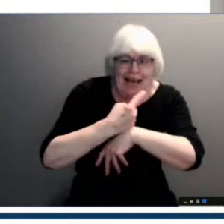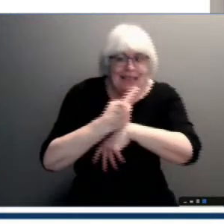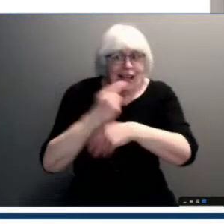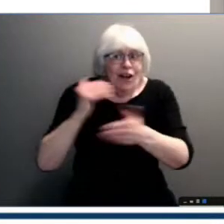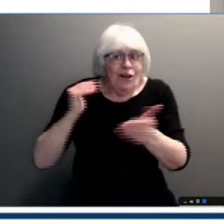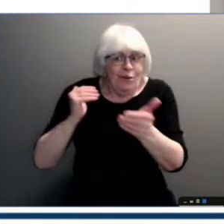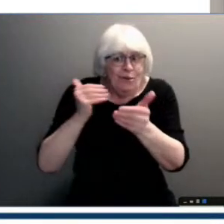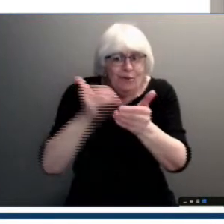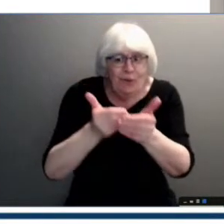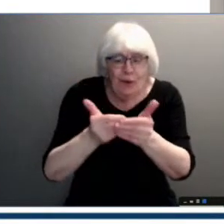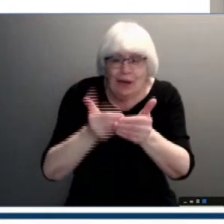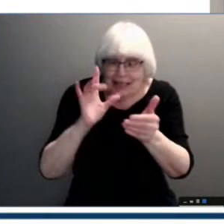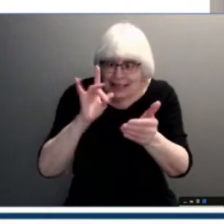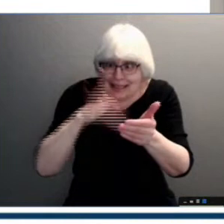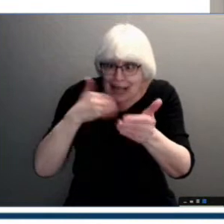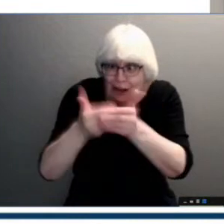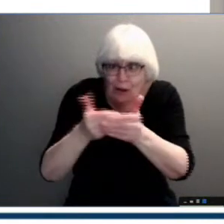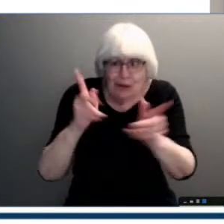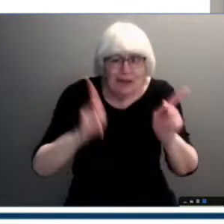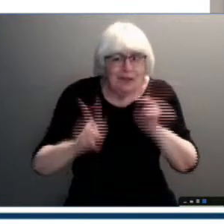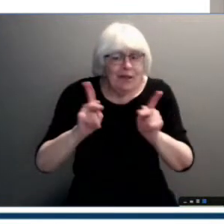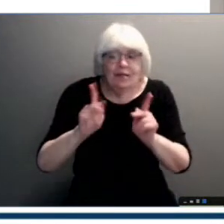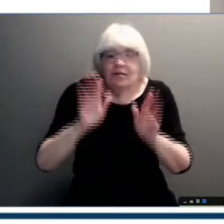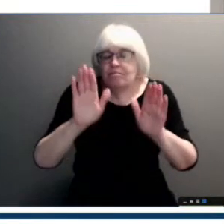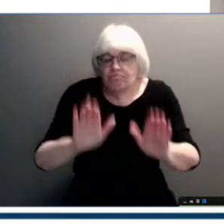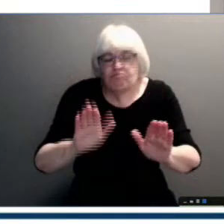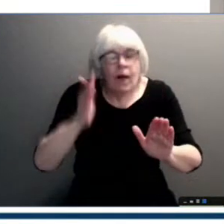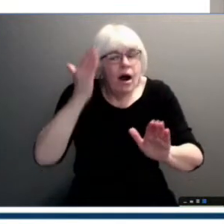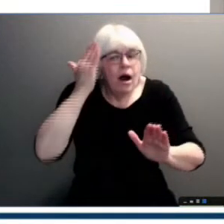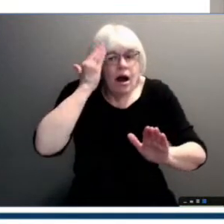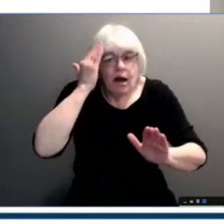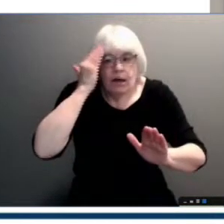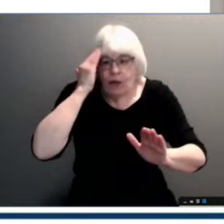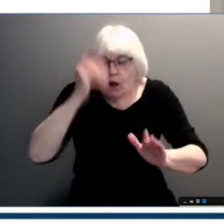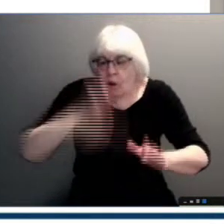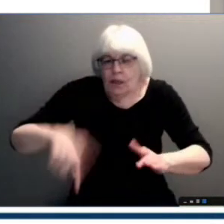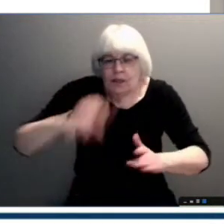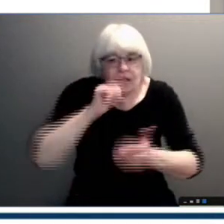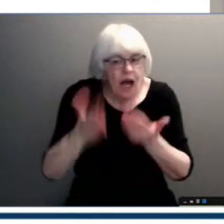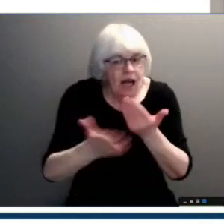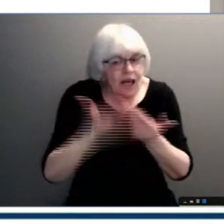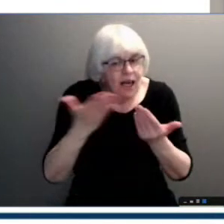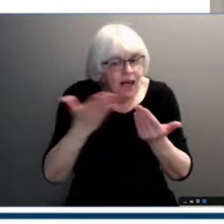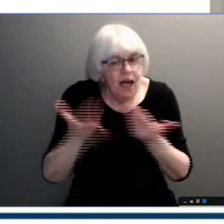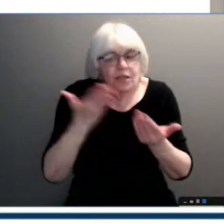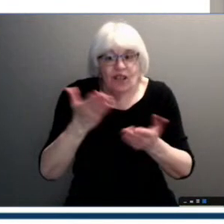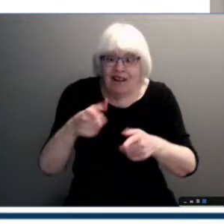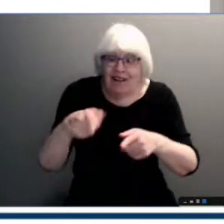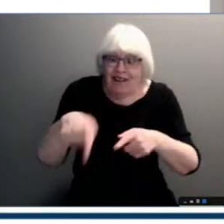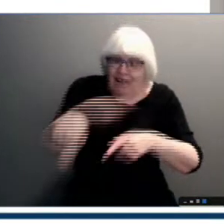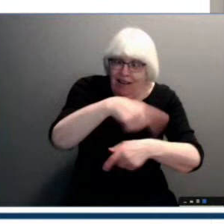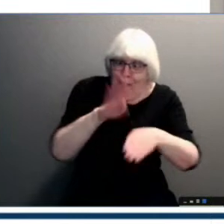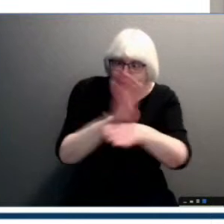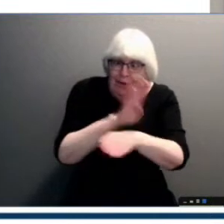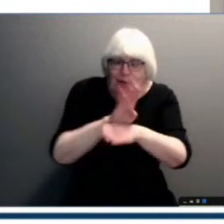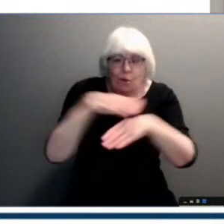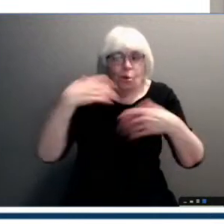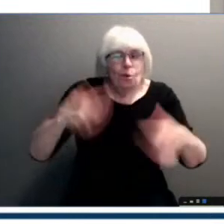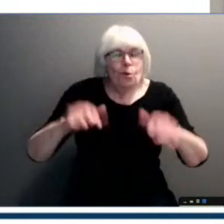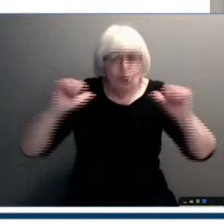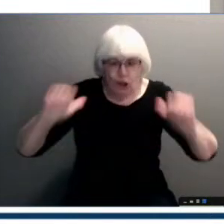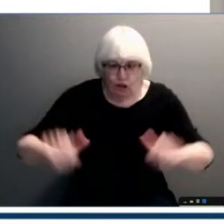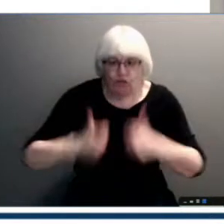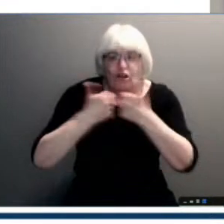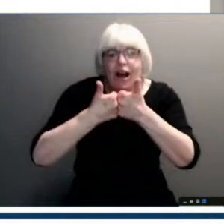many businesses across the province. The latest restrictions we announced on Monday will have a significant impact on many businesses during what